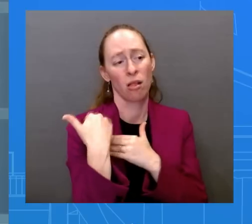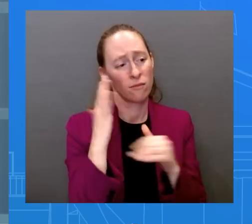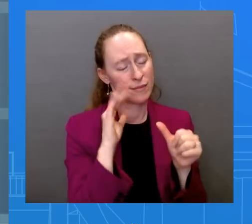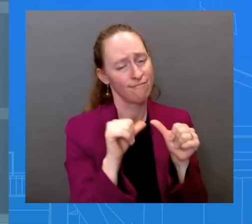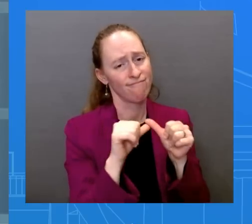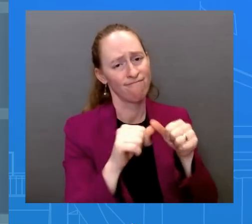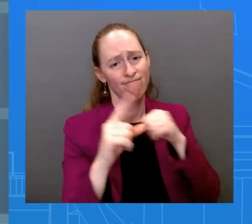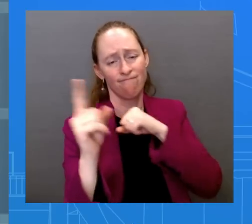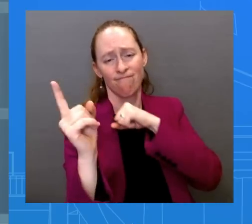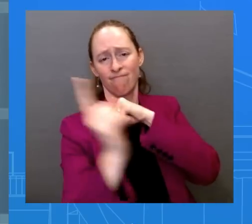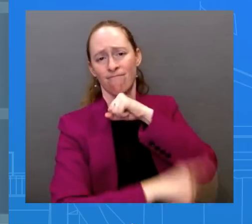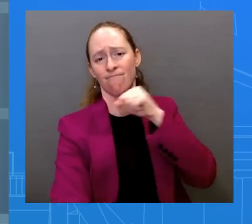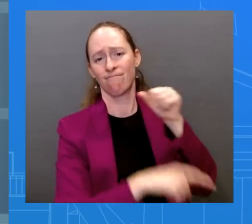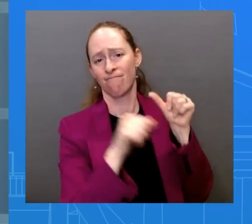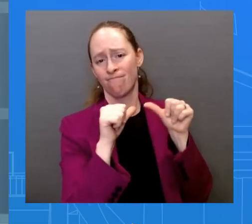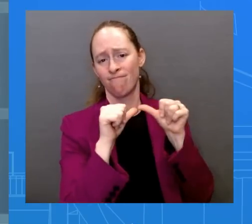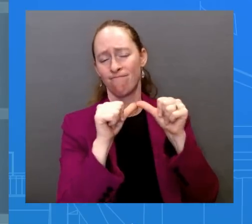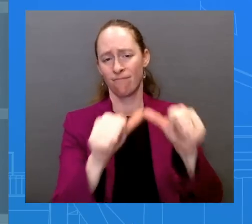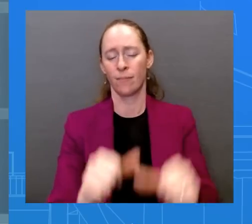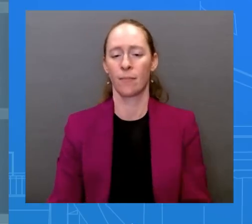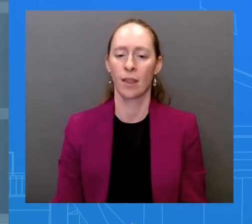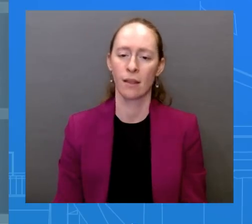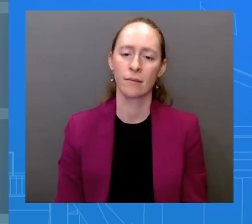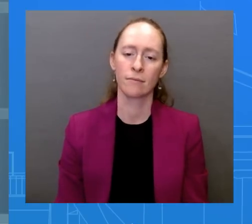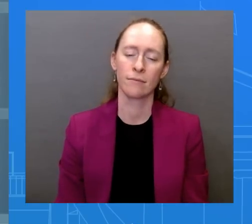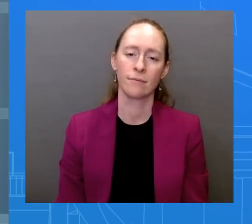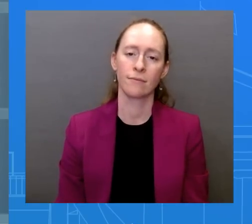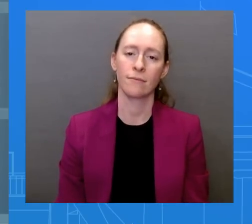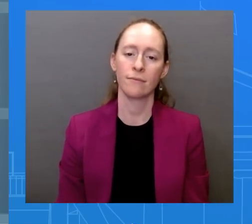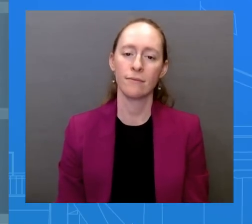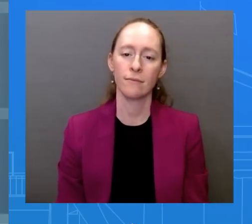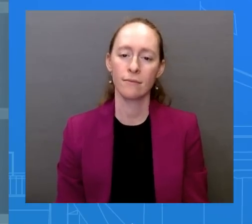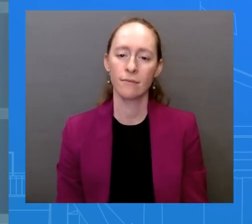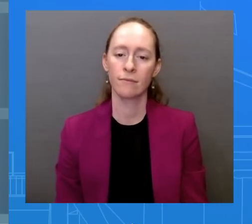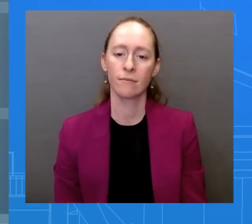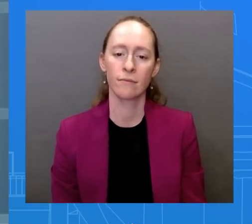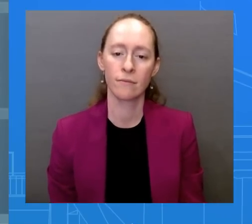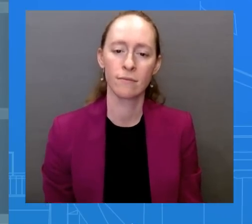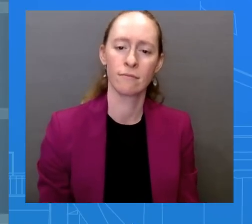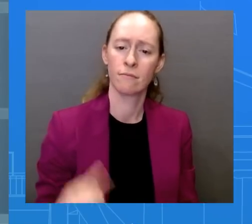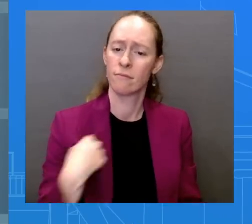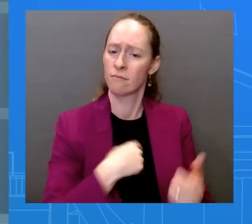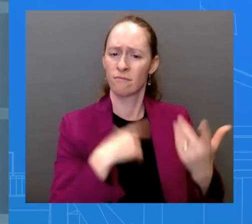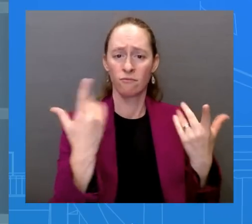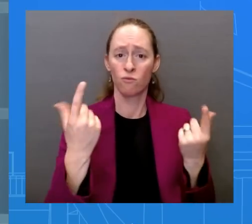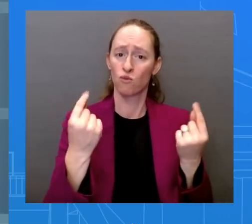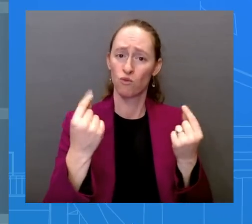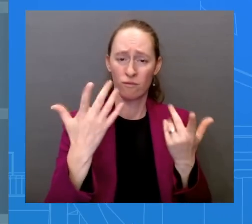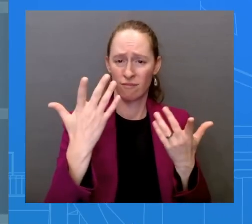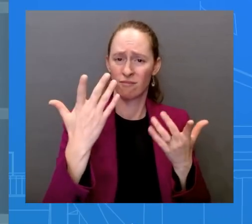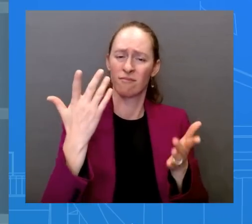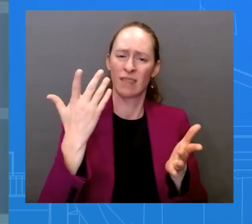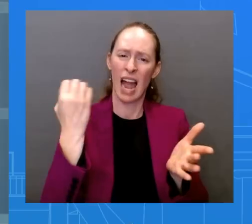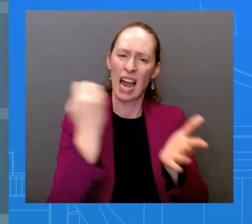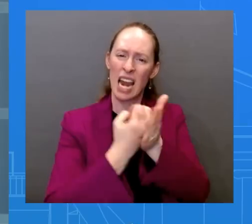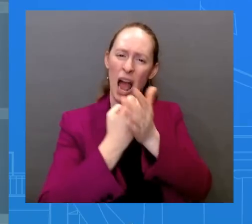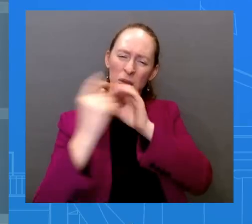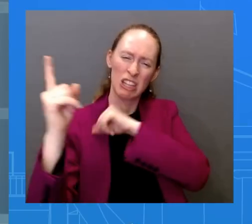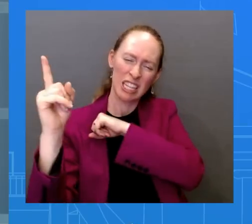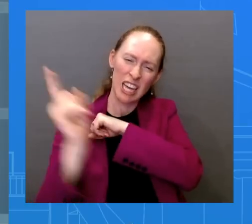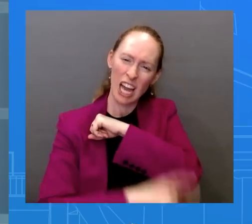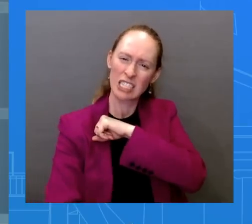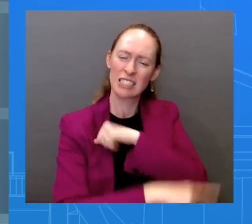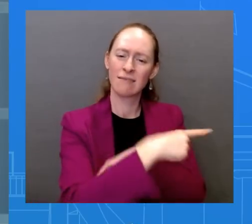prepared to impose additional swift and severe economic costs on Russia, along with our allies and partners, in response to